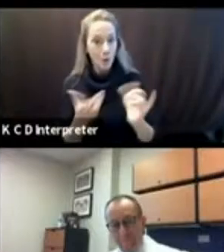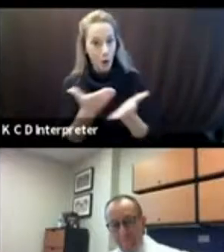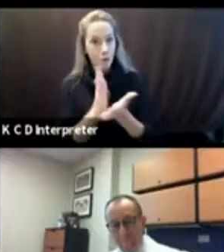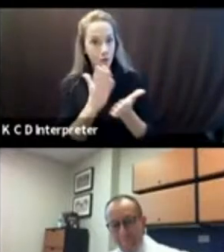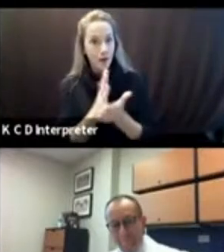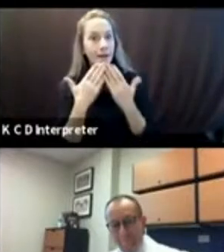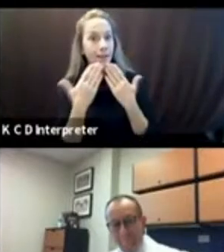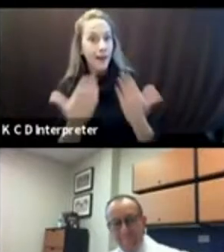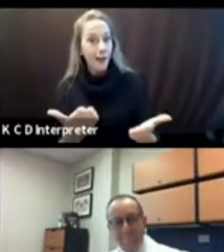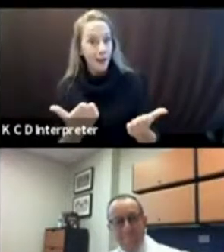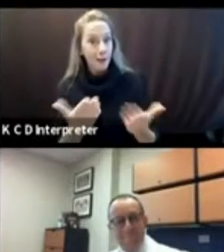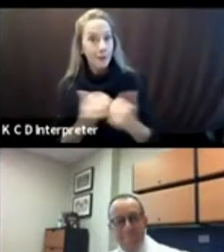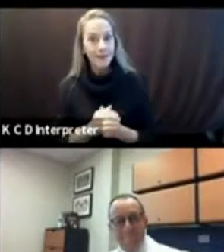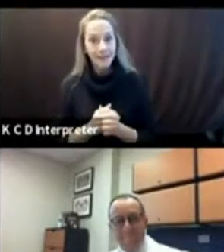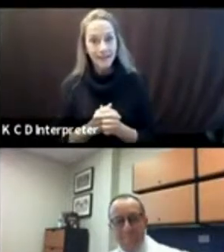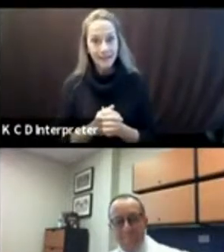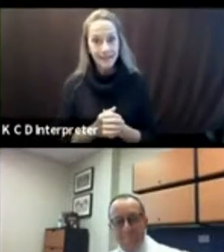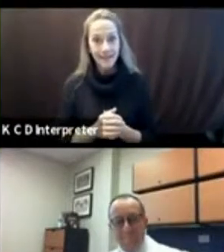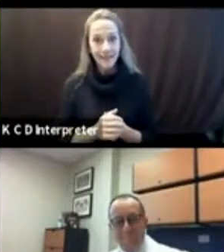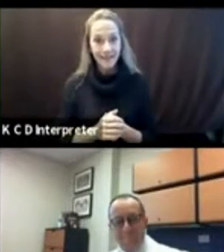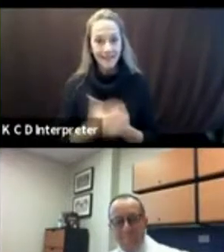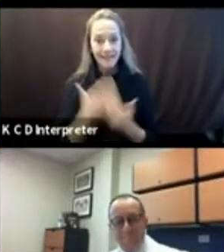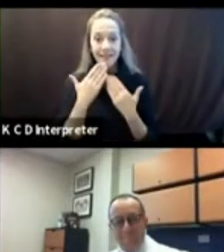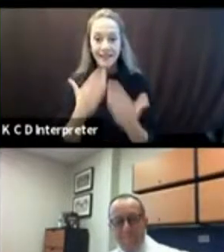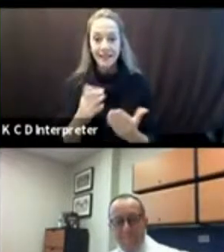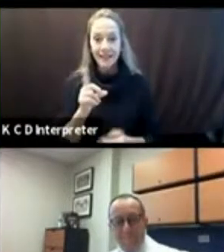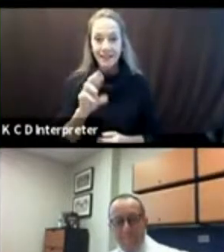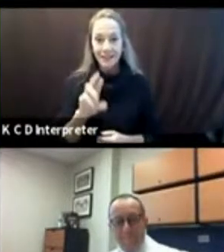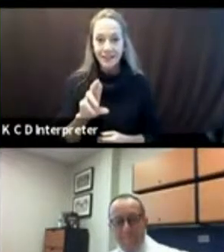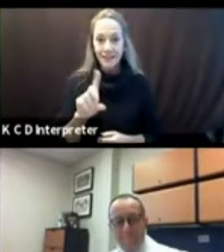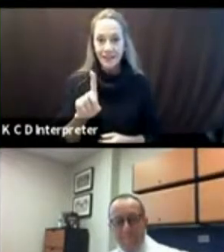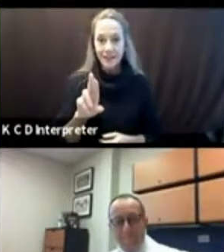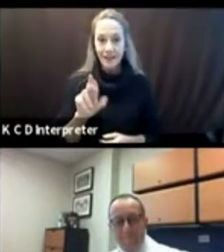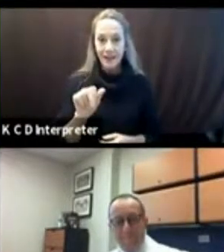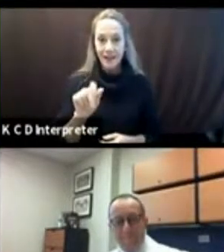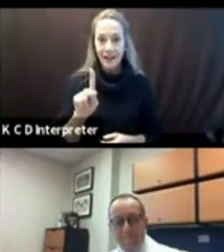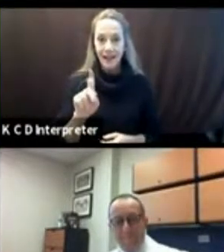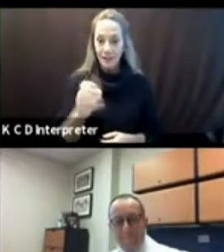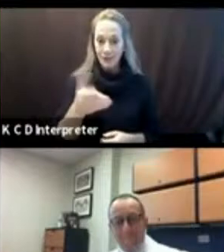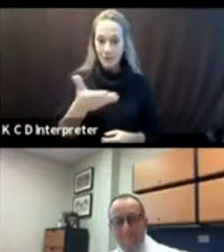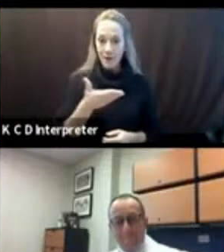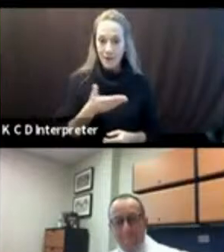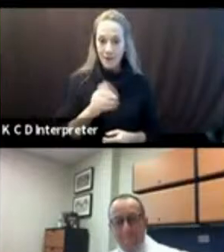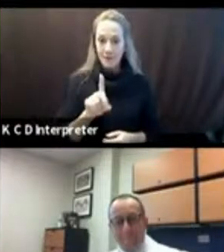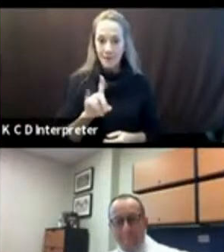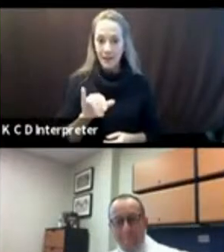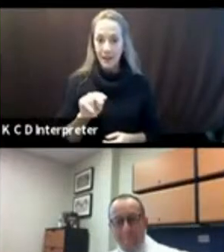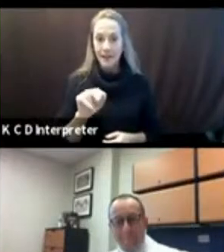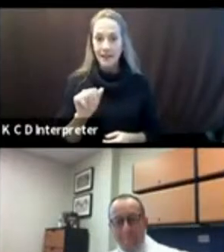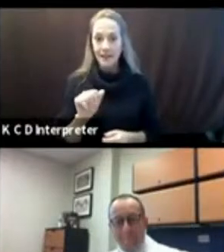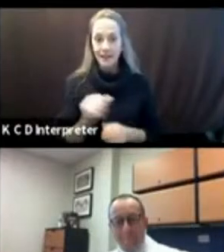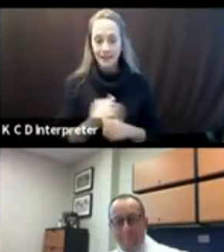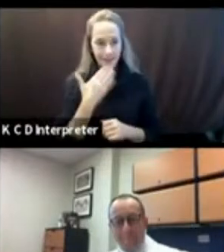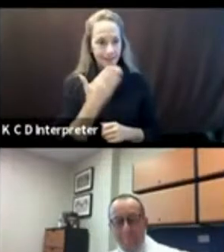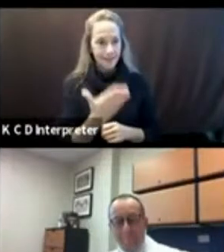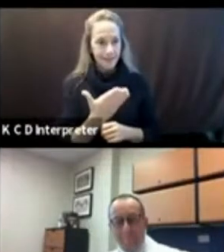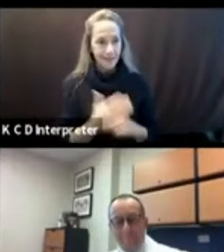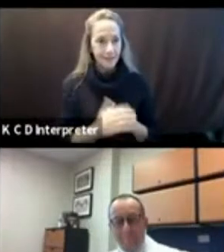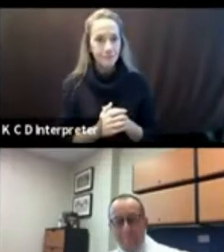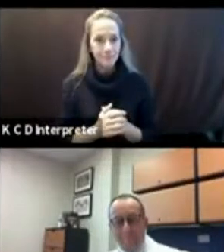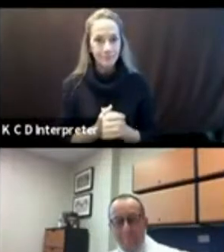Thank you. Thank you, Dr. Gretcher. Welcome, Diana. Thank you.